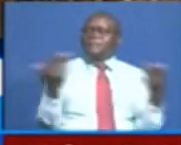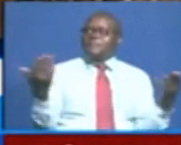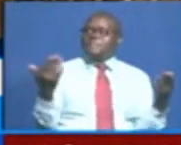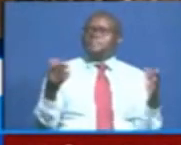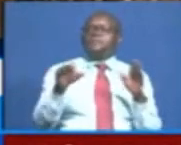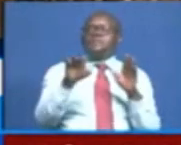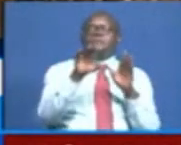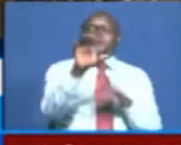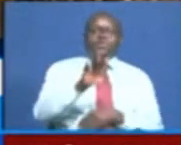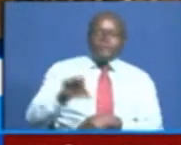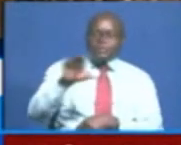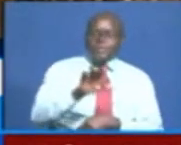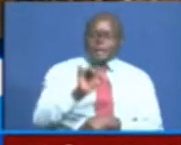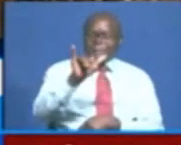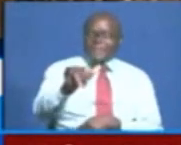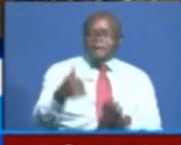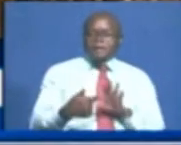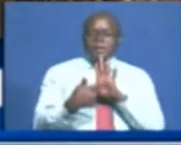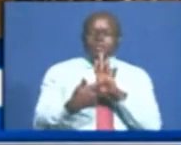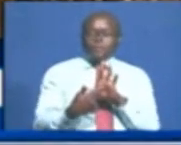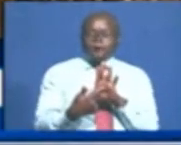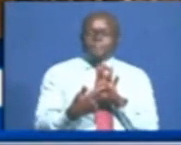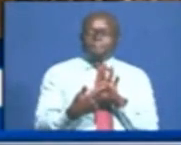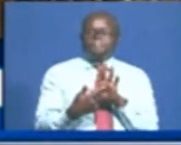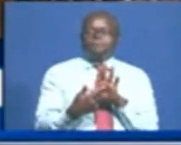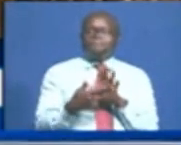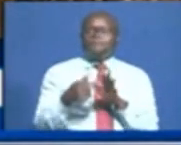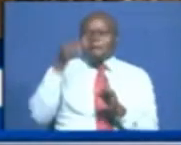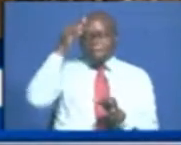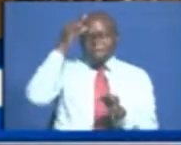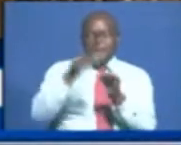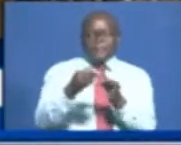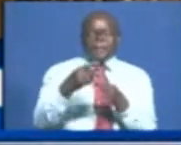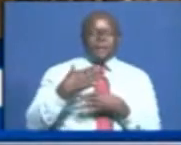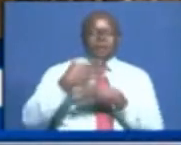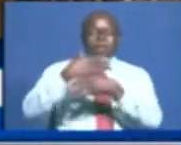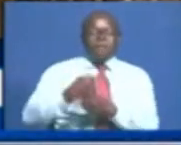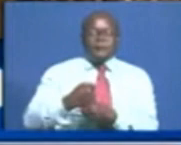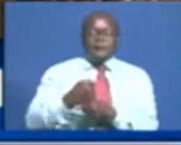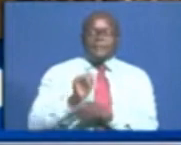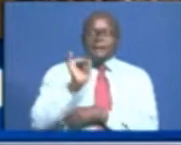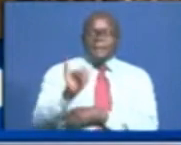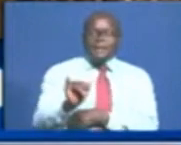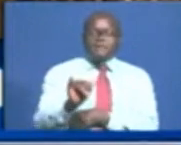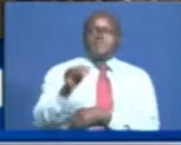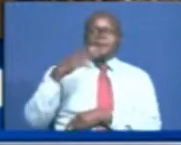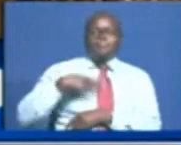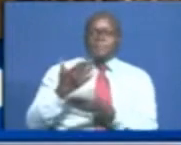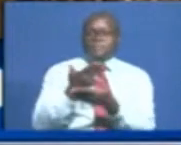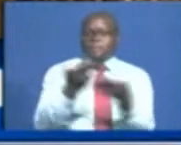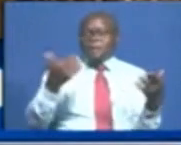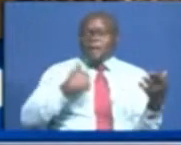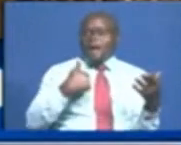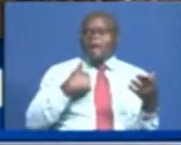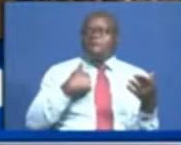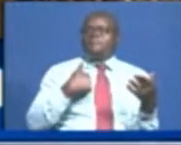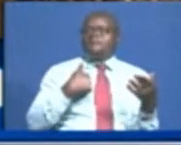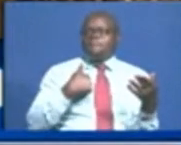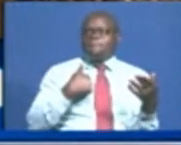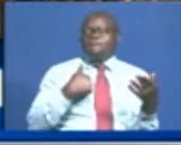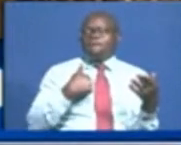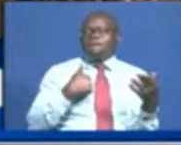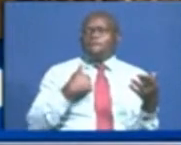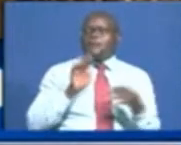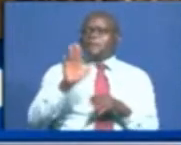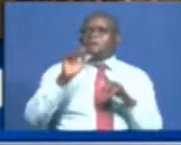constituencies is a demonstration of the faith and confidence that the electorate have in your